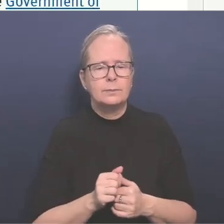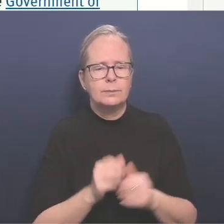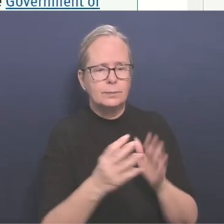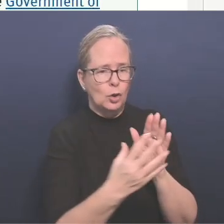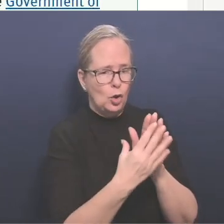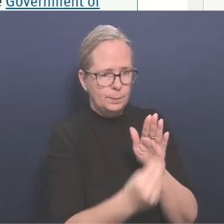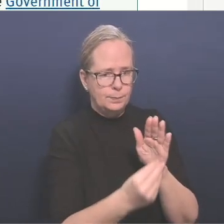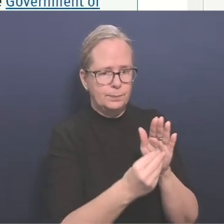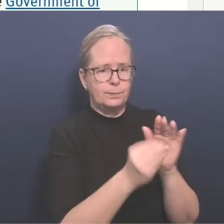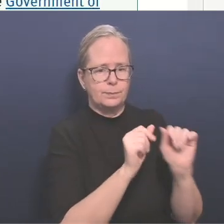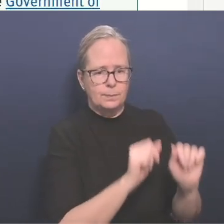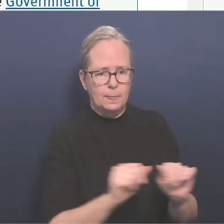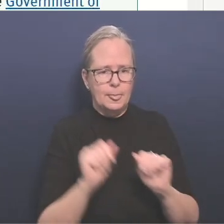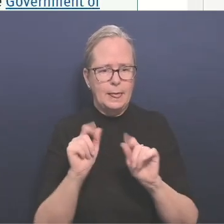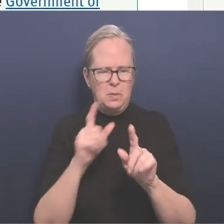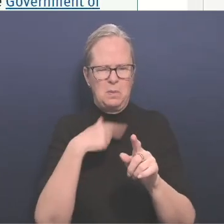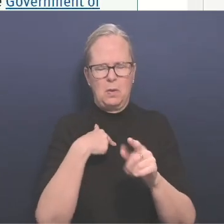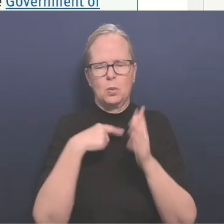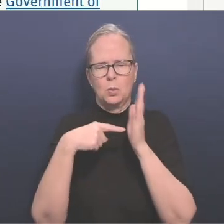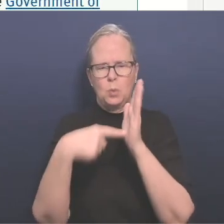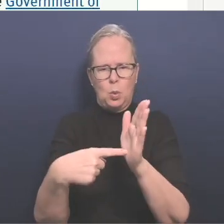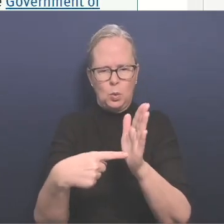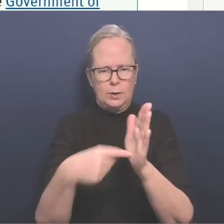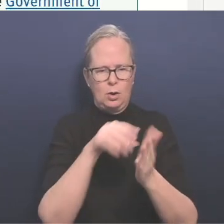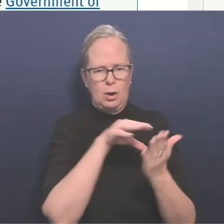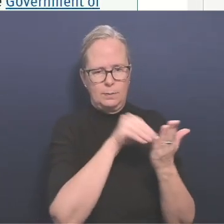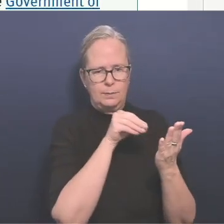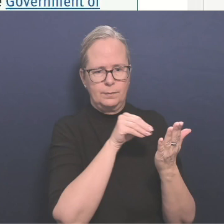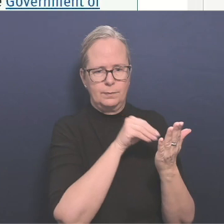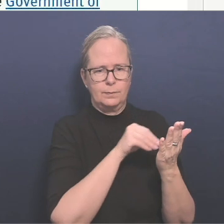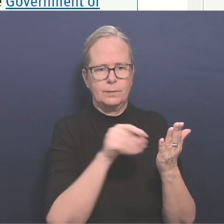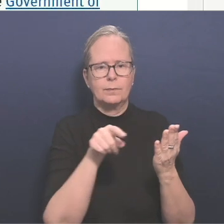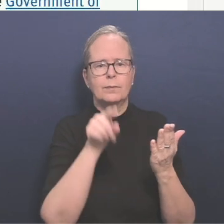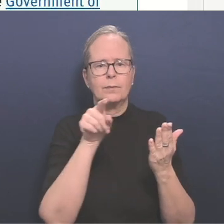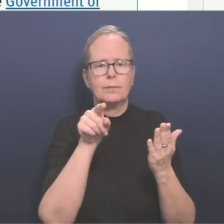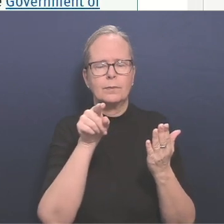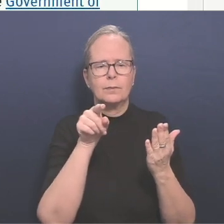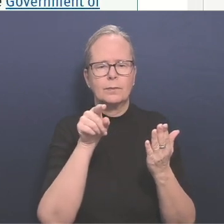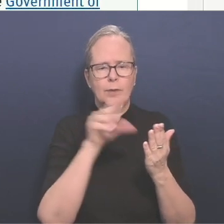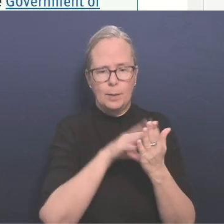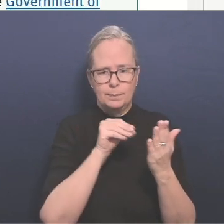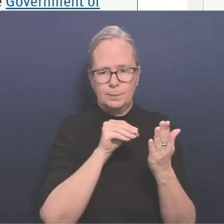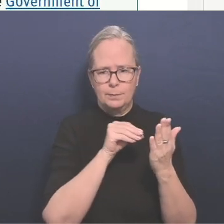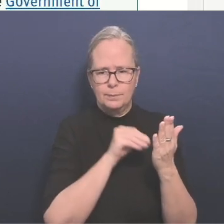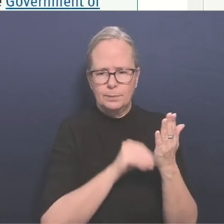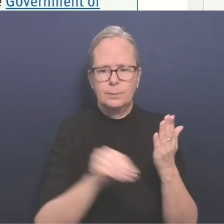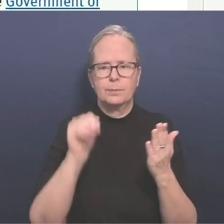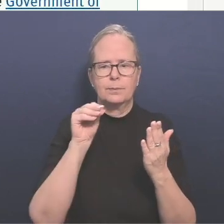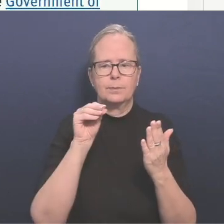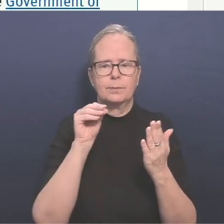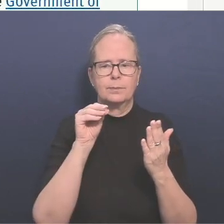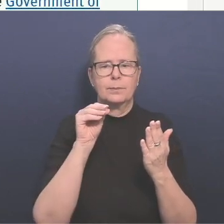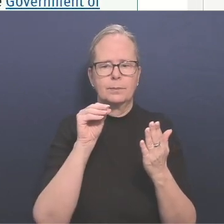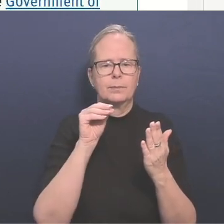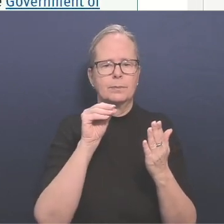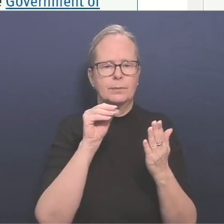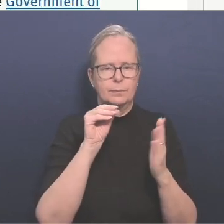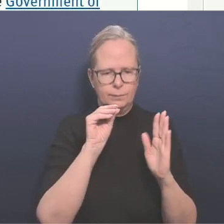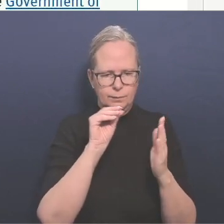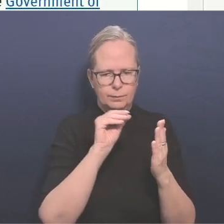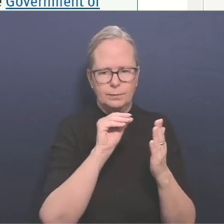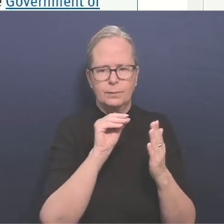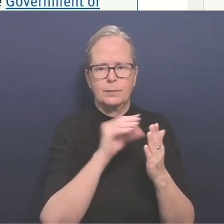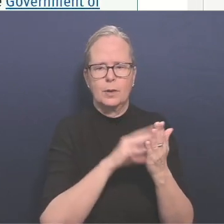tricky thing about the tool is that you can see clear my session. This clear my session means that if,